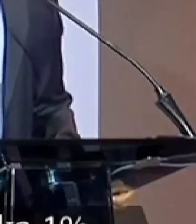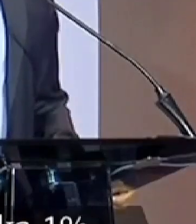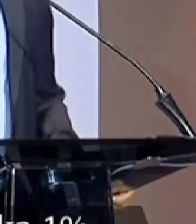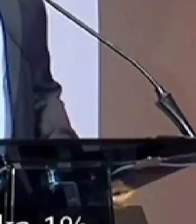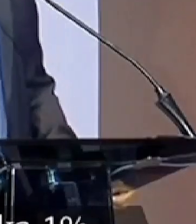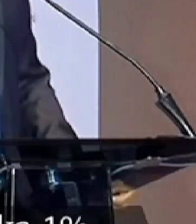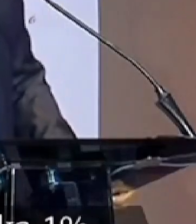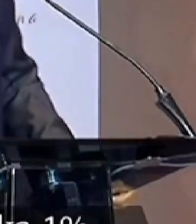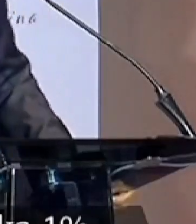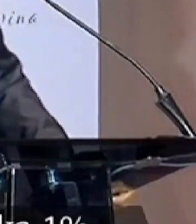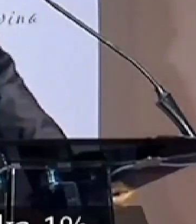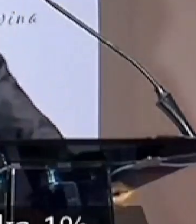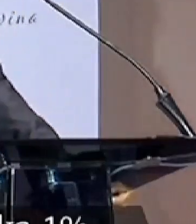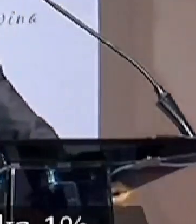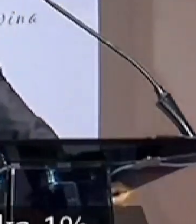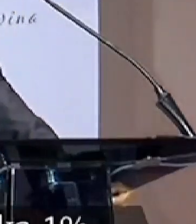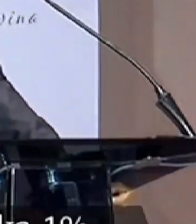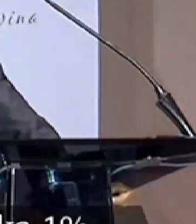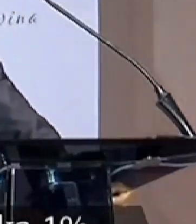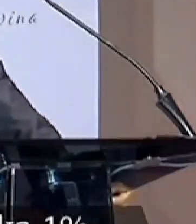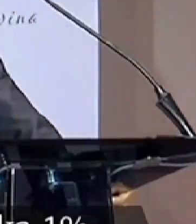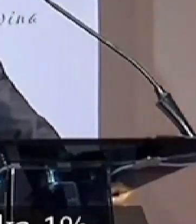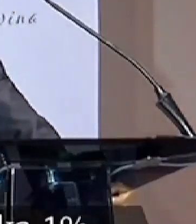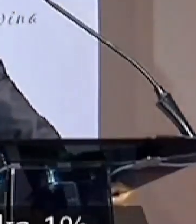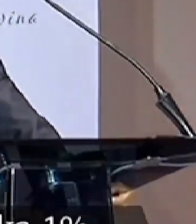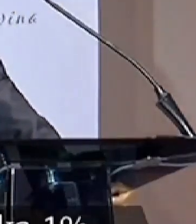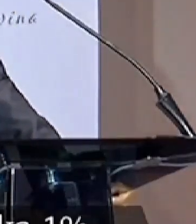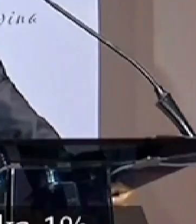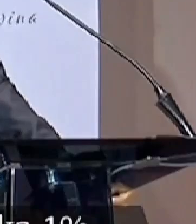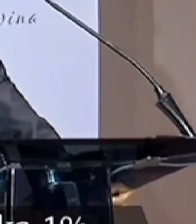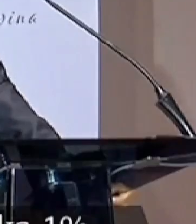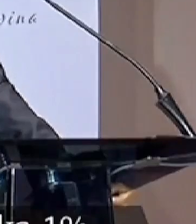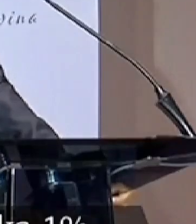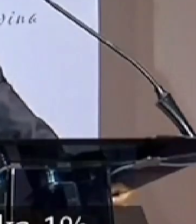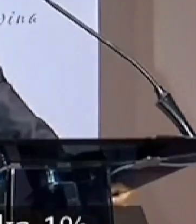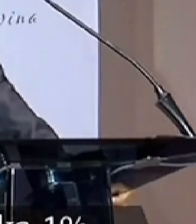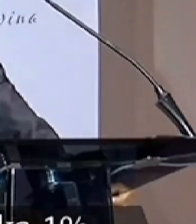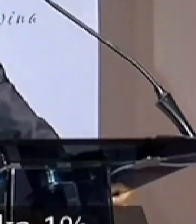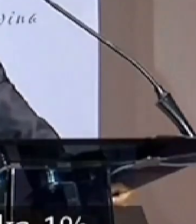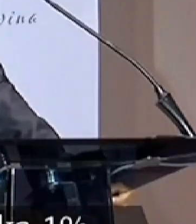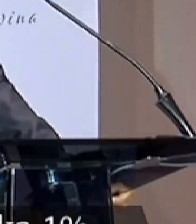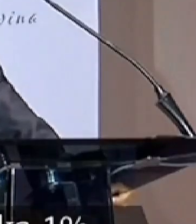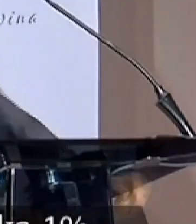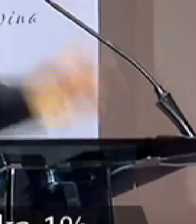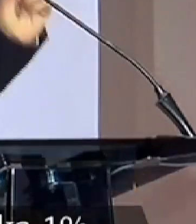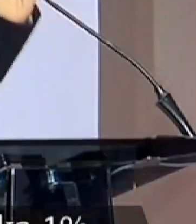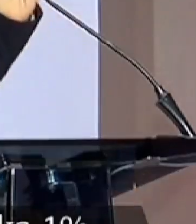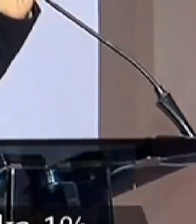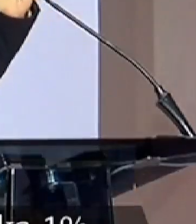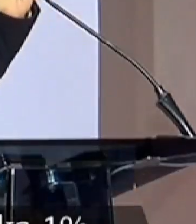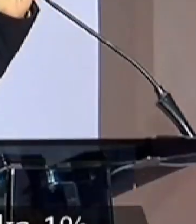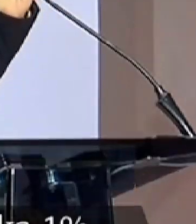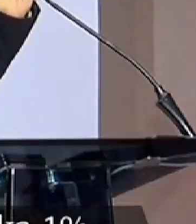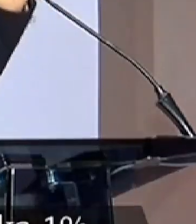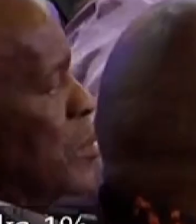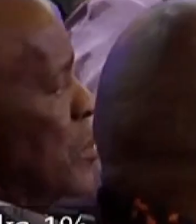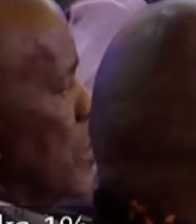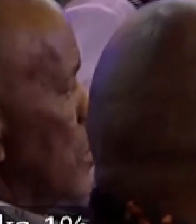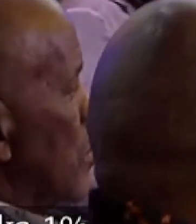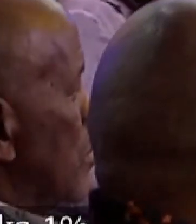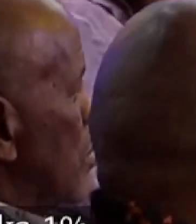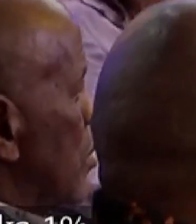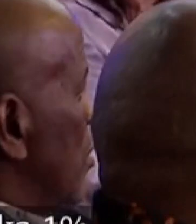determine who's the best learner in our country. We can't have a situation when other children are perceived to